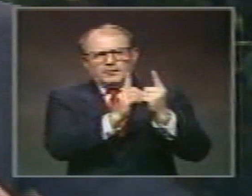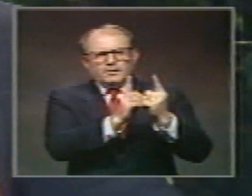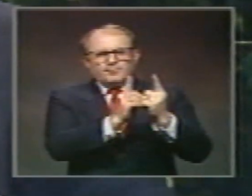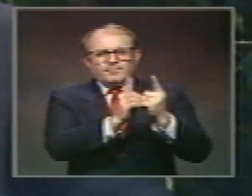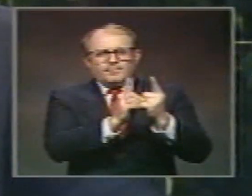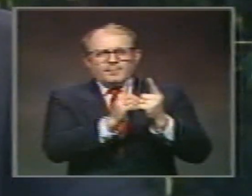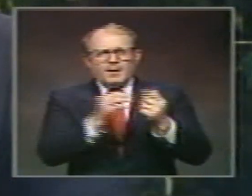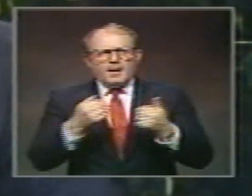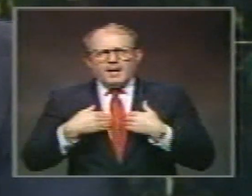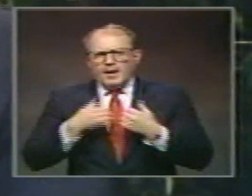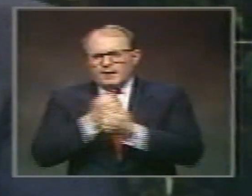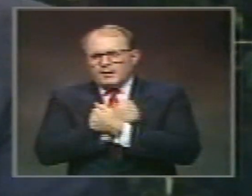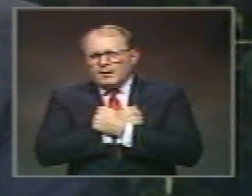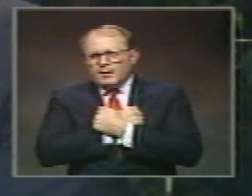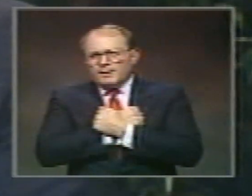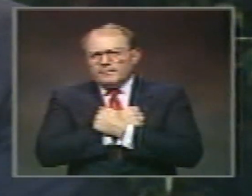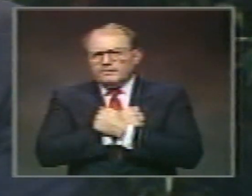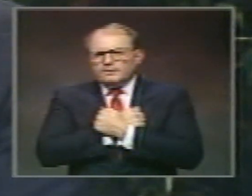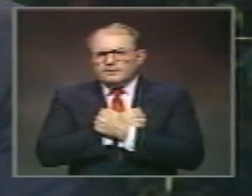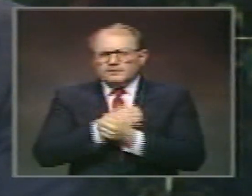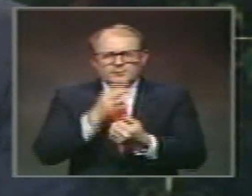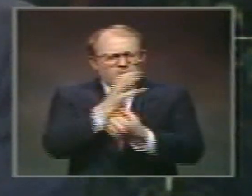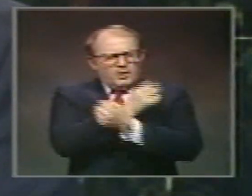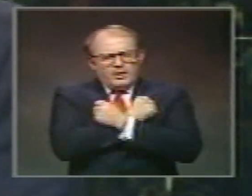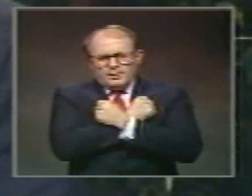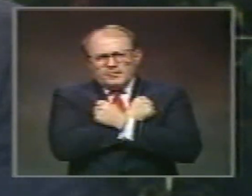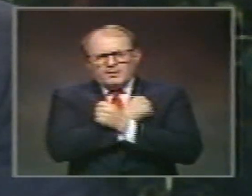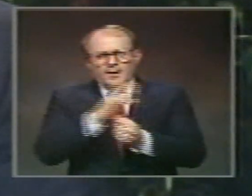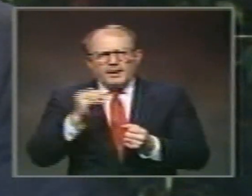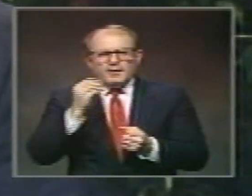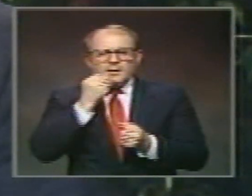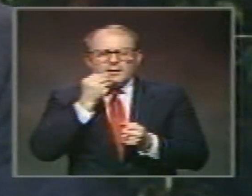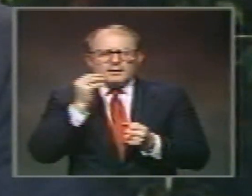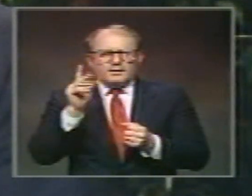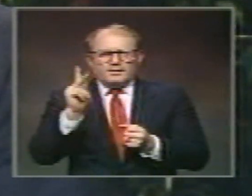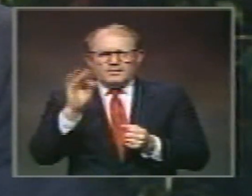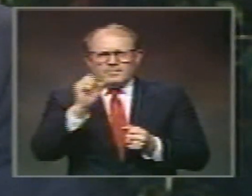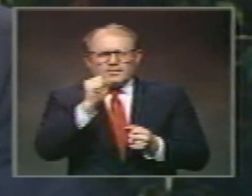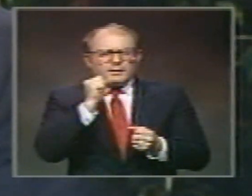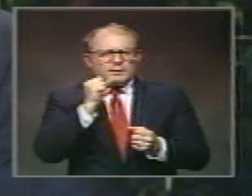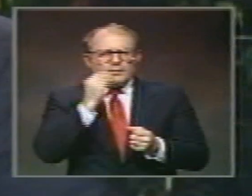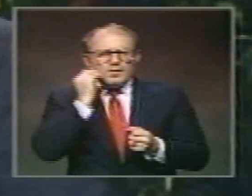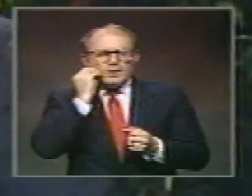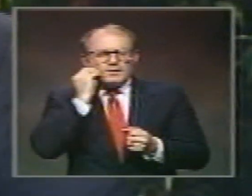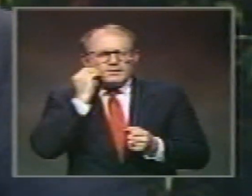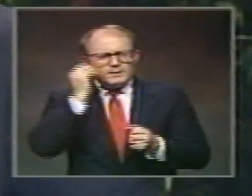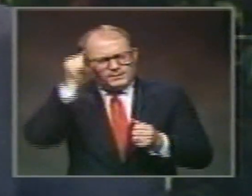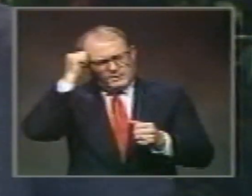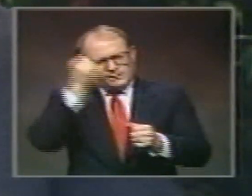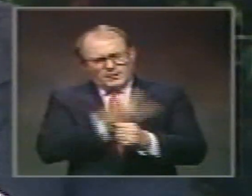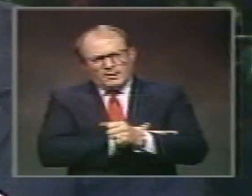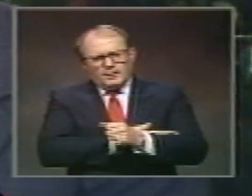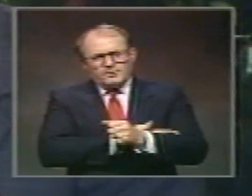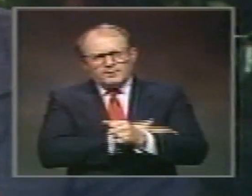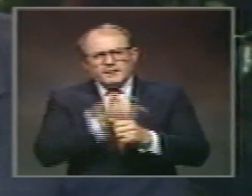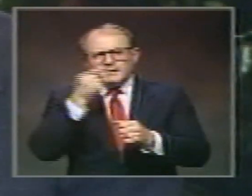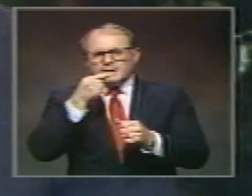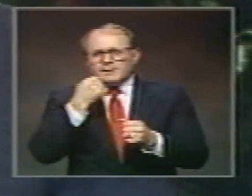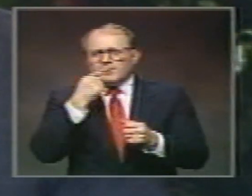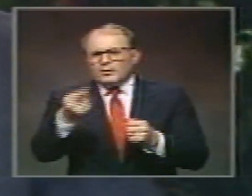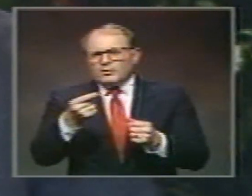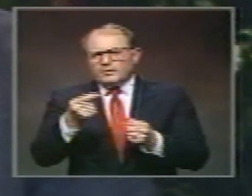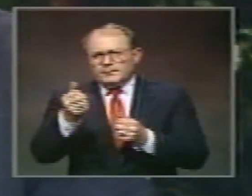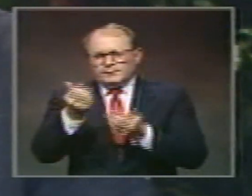He had compassion on him. He fell on his neck and he kissed him. And he said to his servants, bring forth the